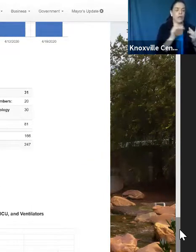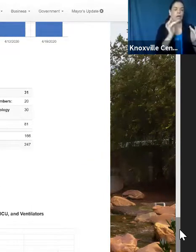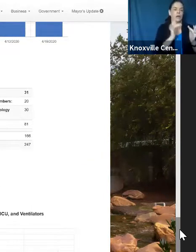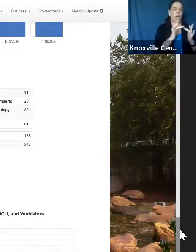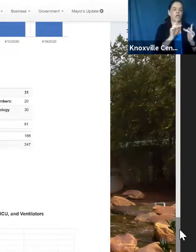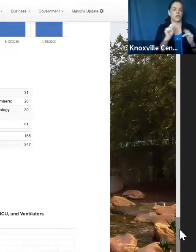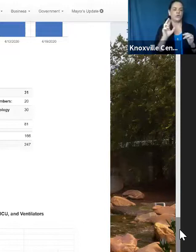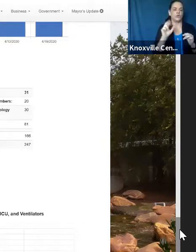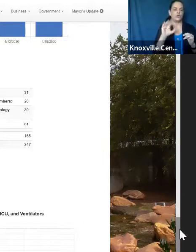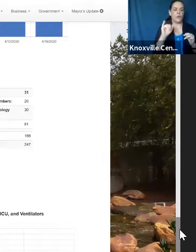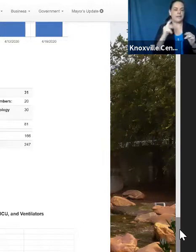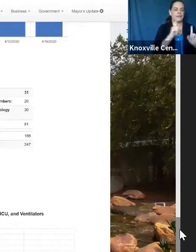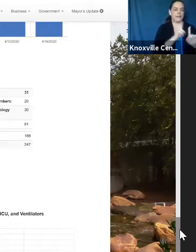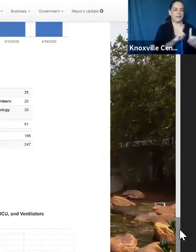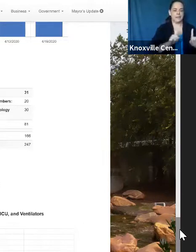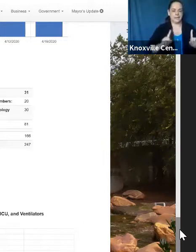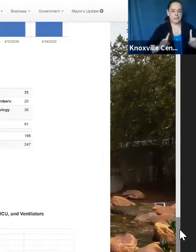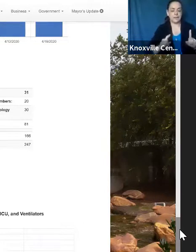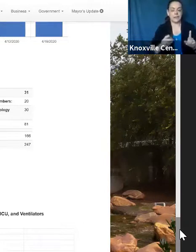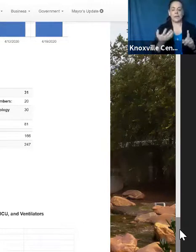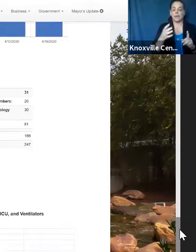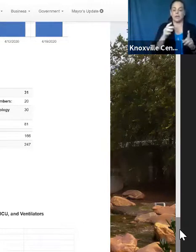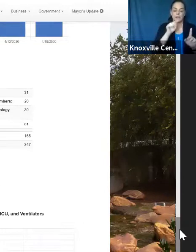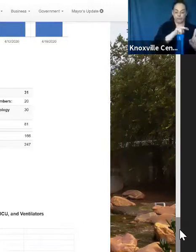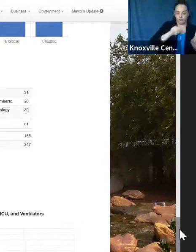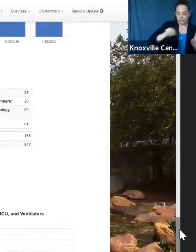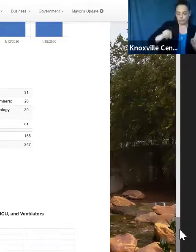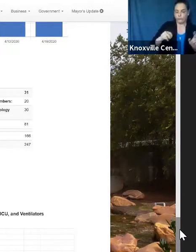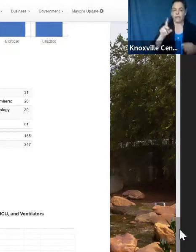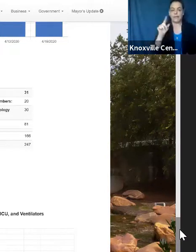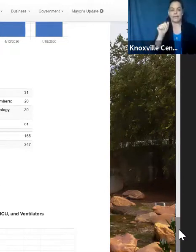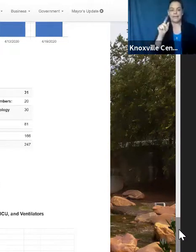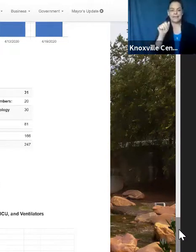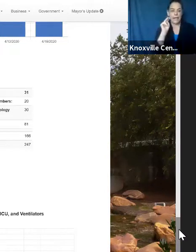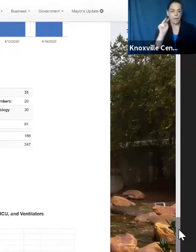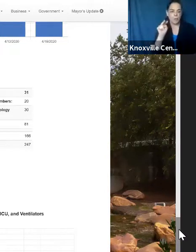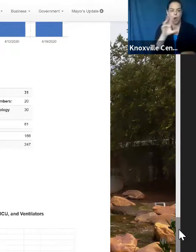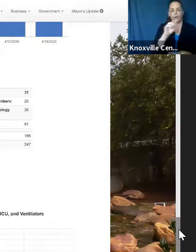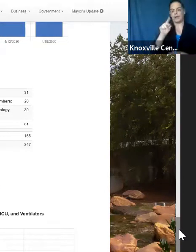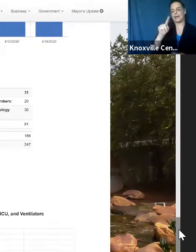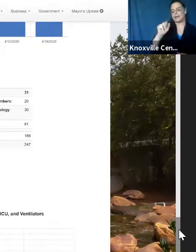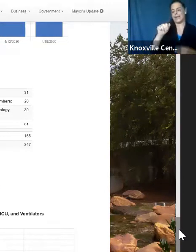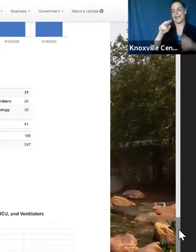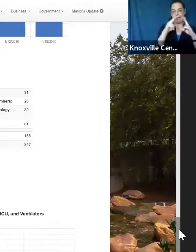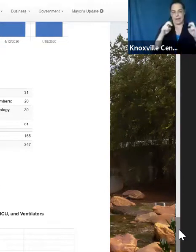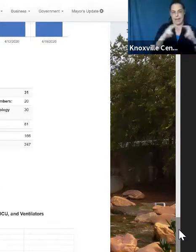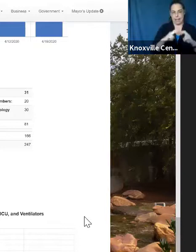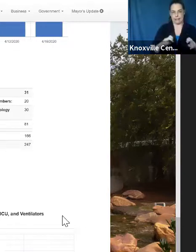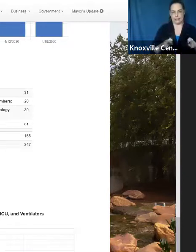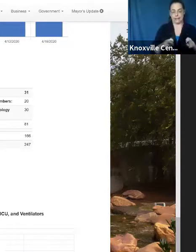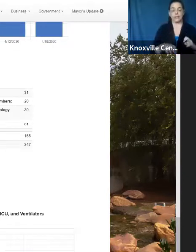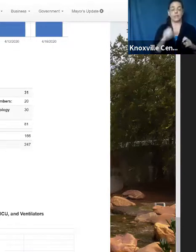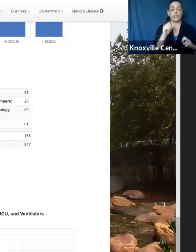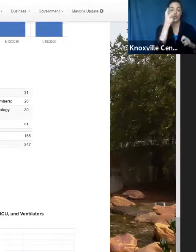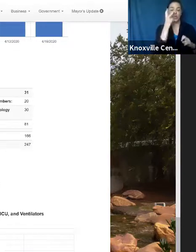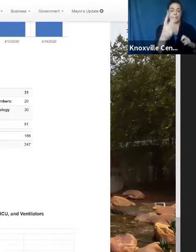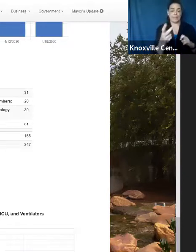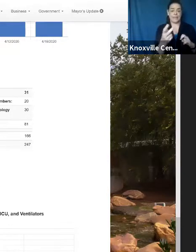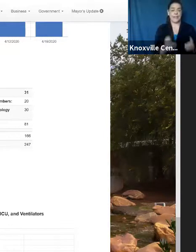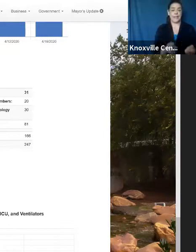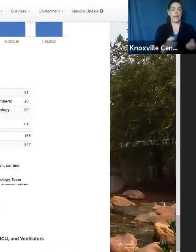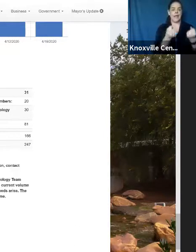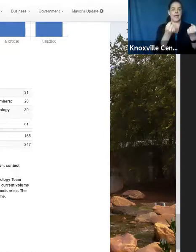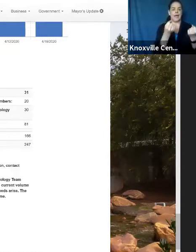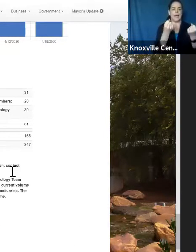daily monitoring, there's data entry that goes with that, and data analysis. So what you see here is the amount of our